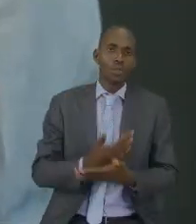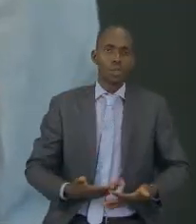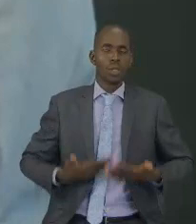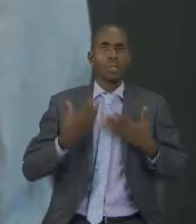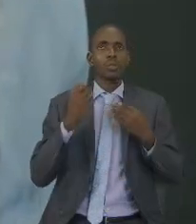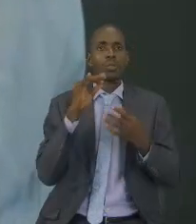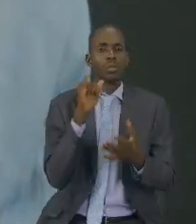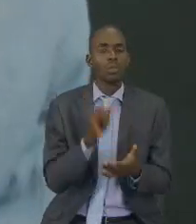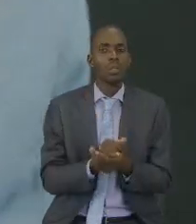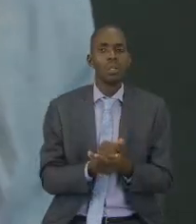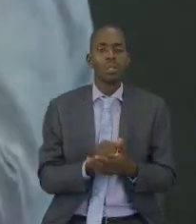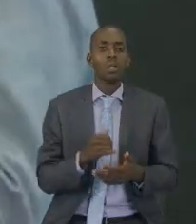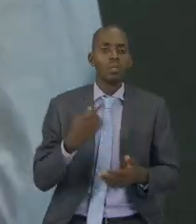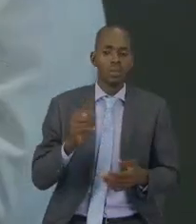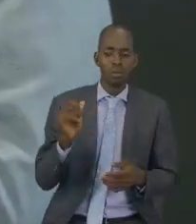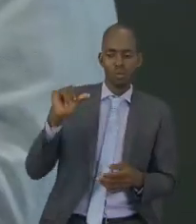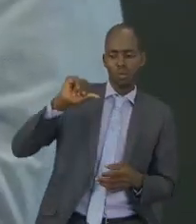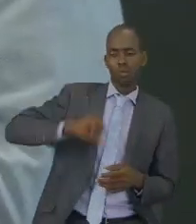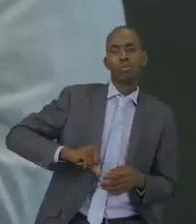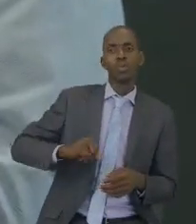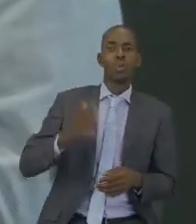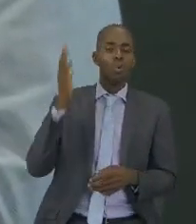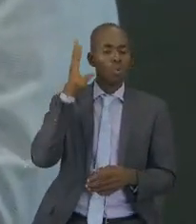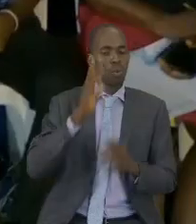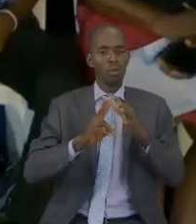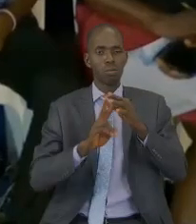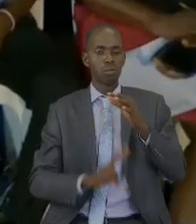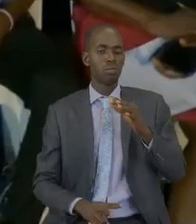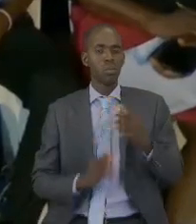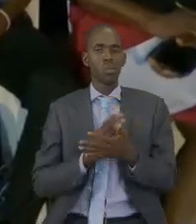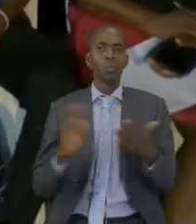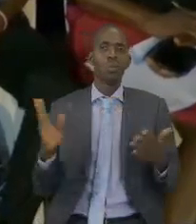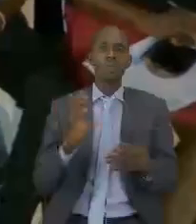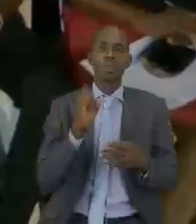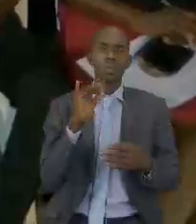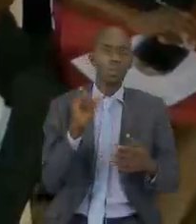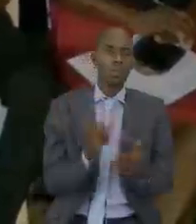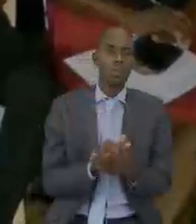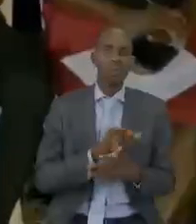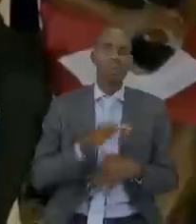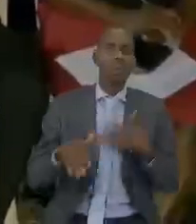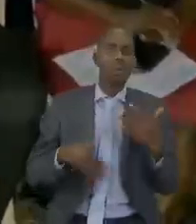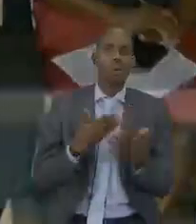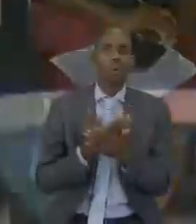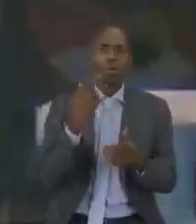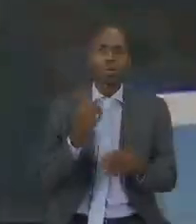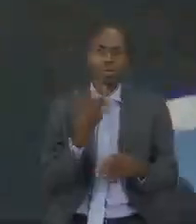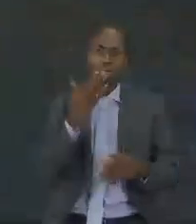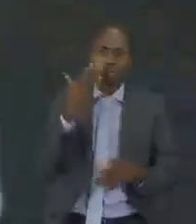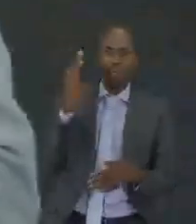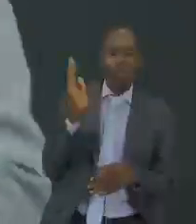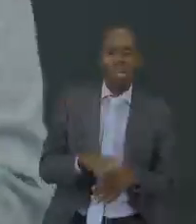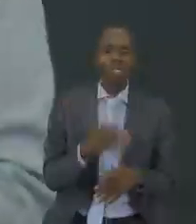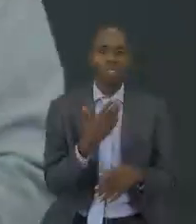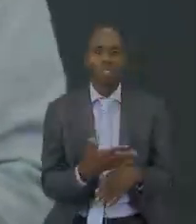that condemnation will vanish away, so that all those evil things and